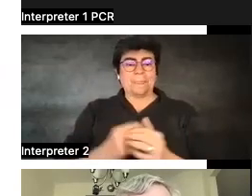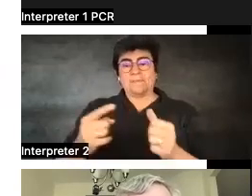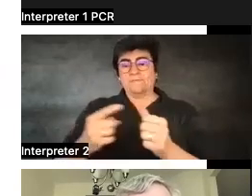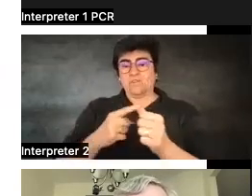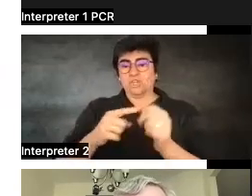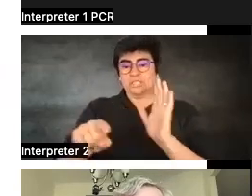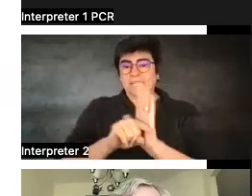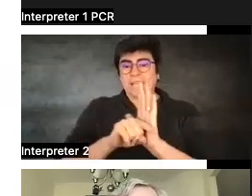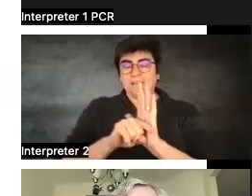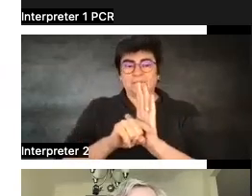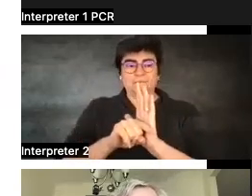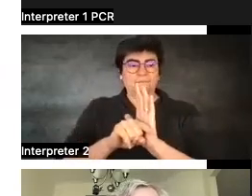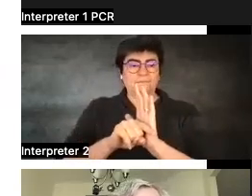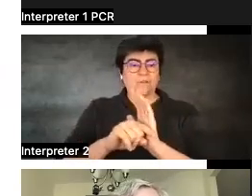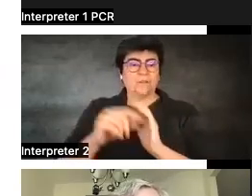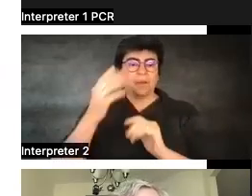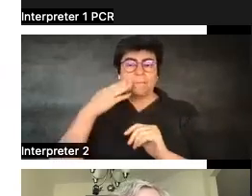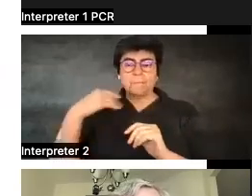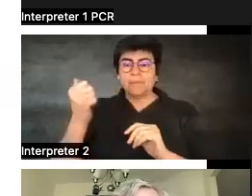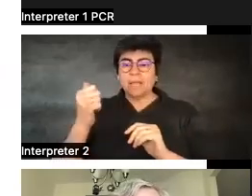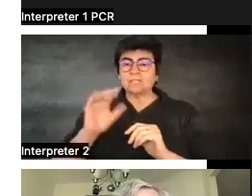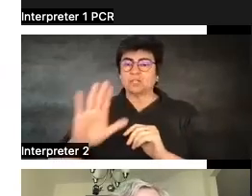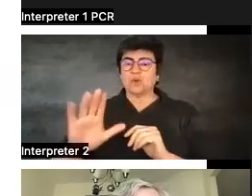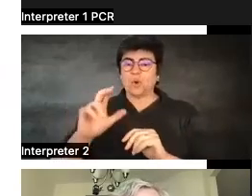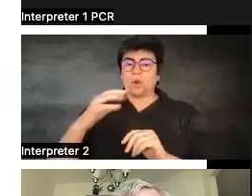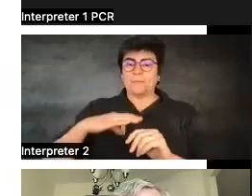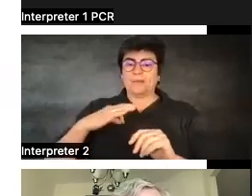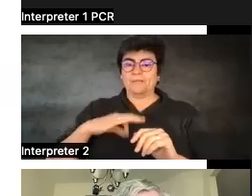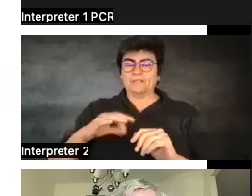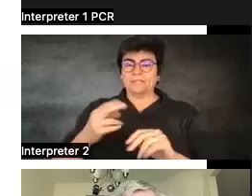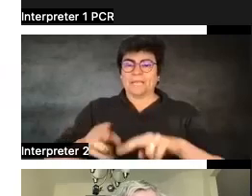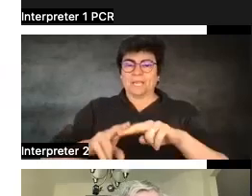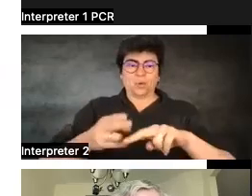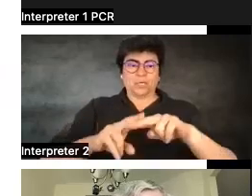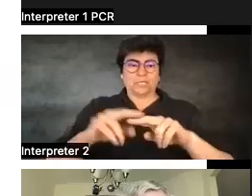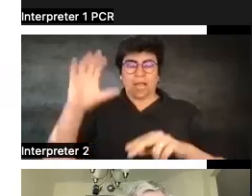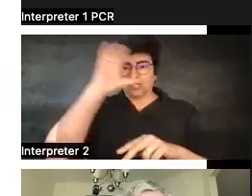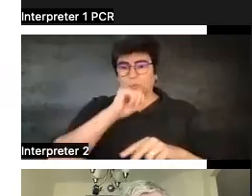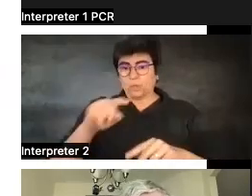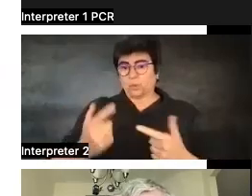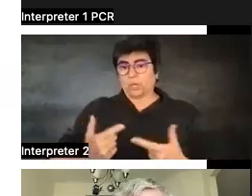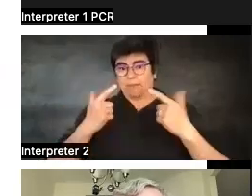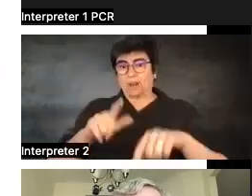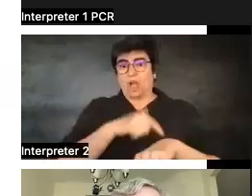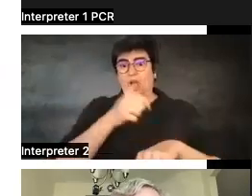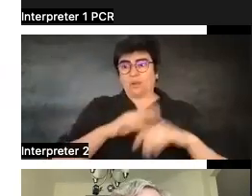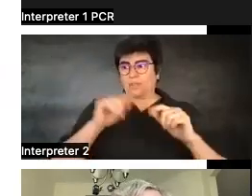negative is that because your benefits increase, assuming you live longer than they